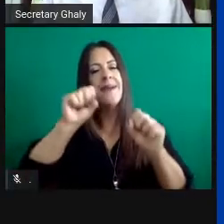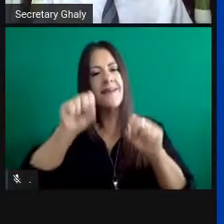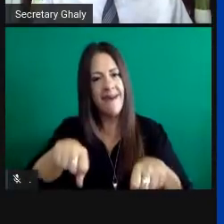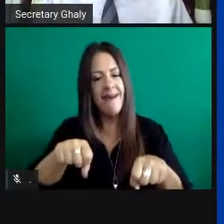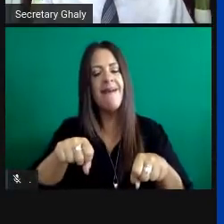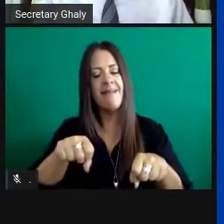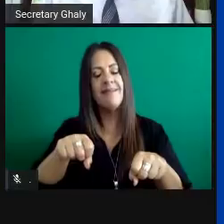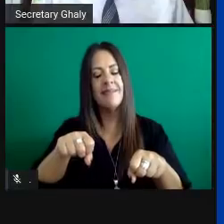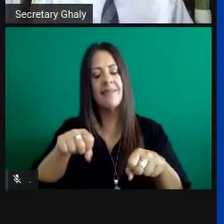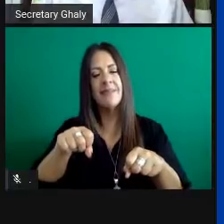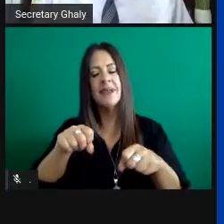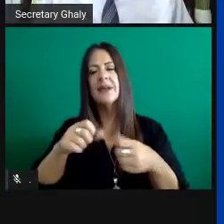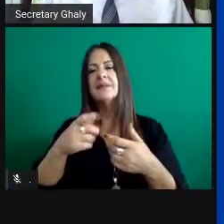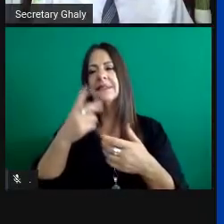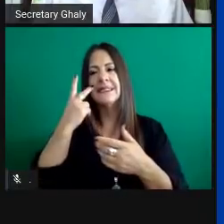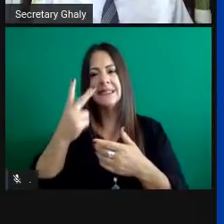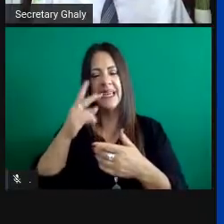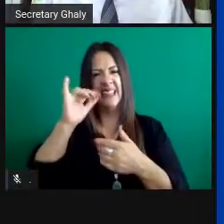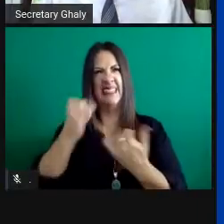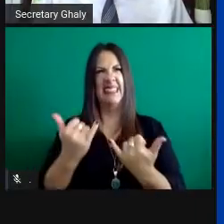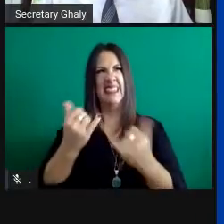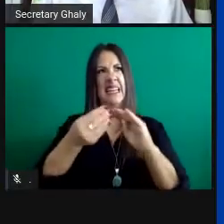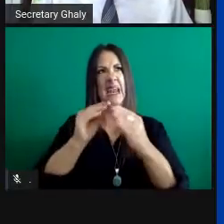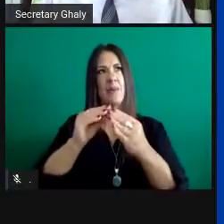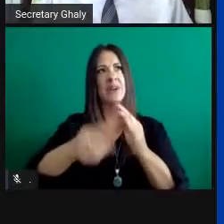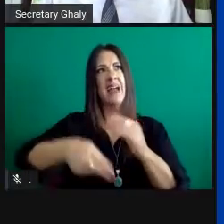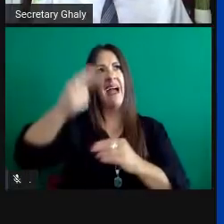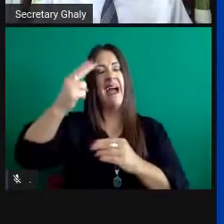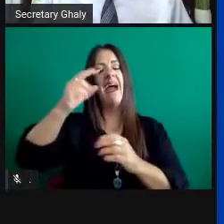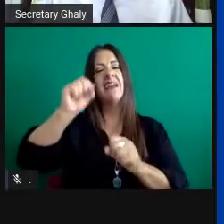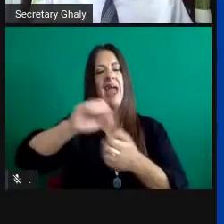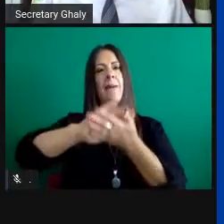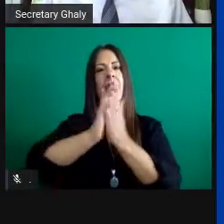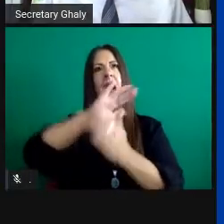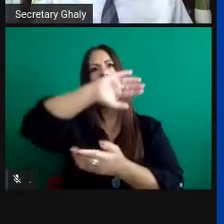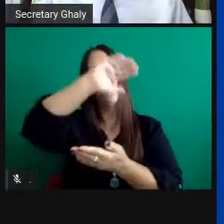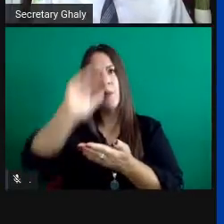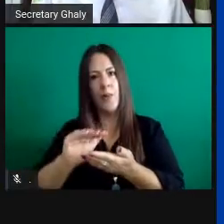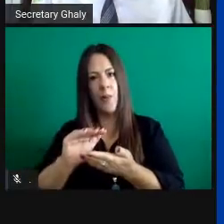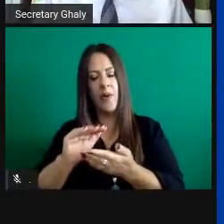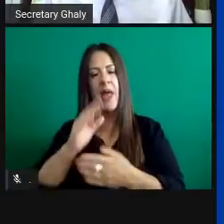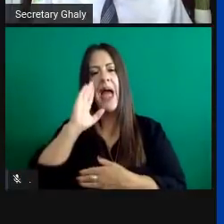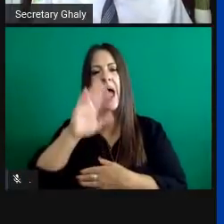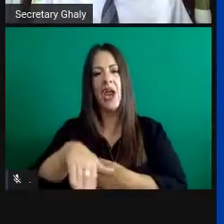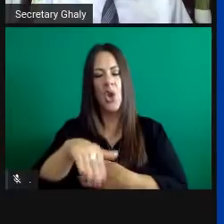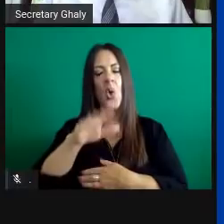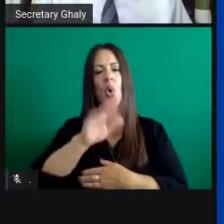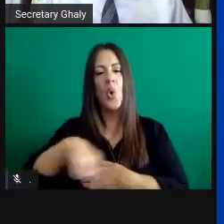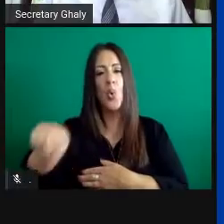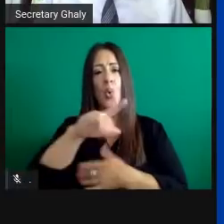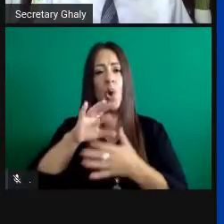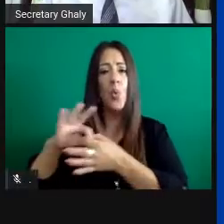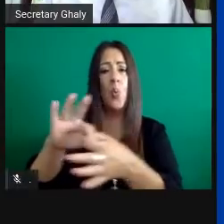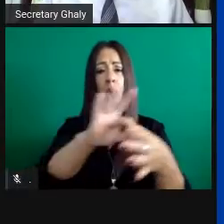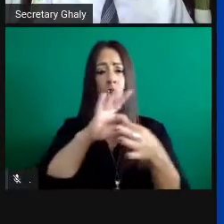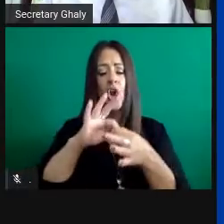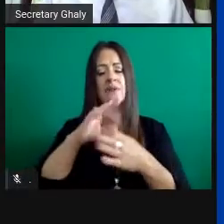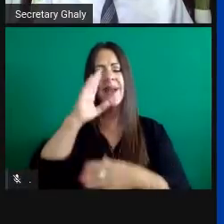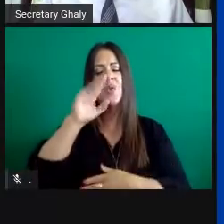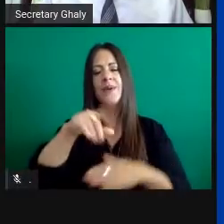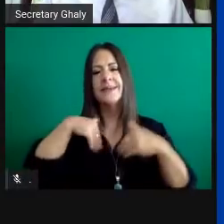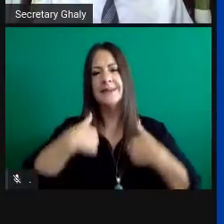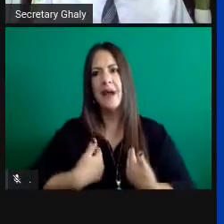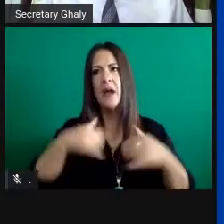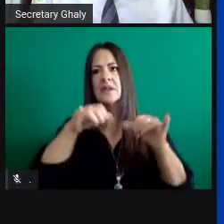will too, that our actions can make a difference. I know you're all tired. I know that it's exhausting.